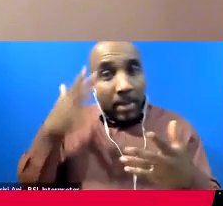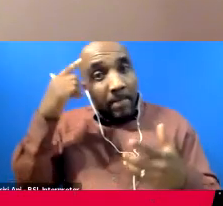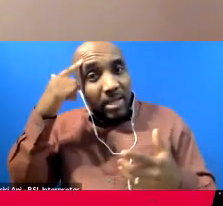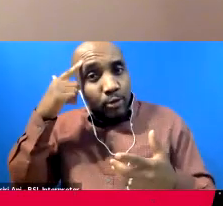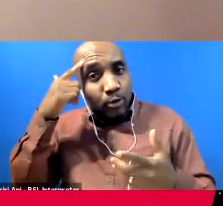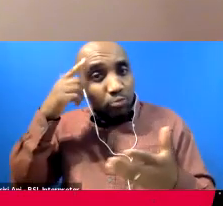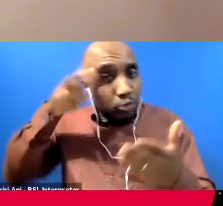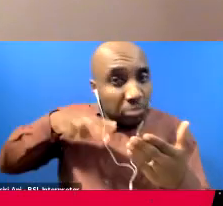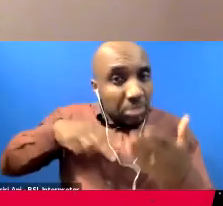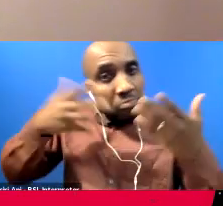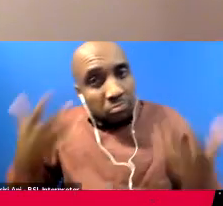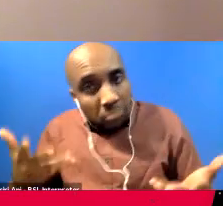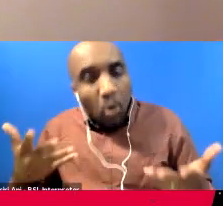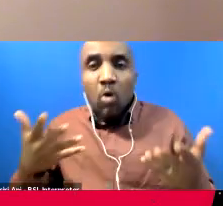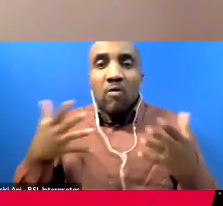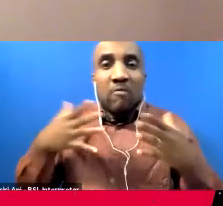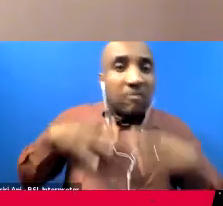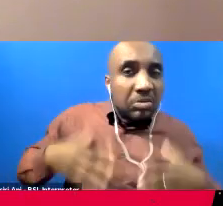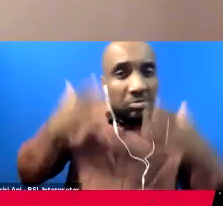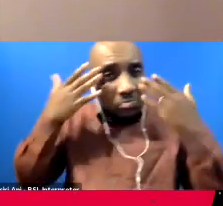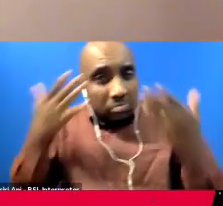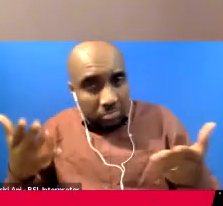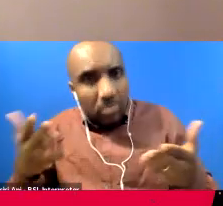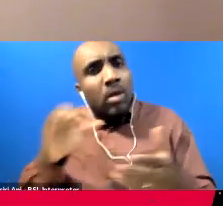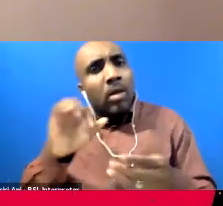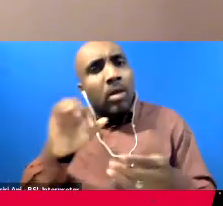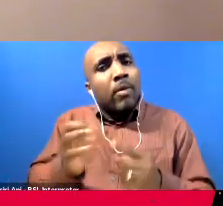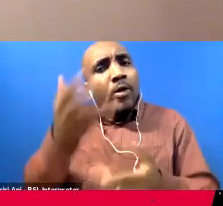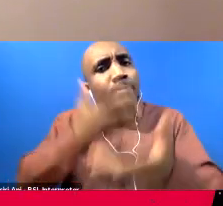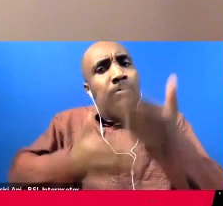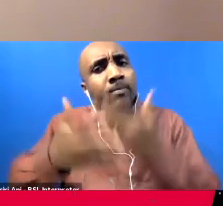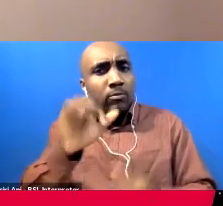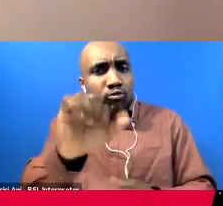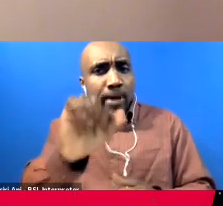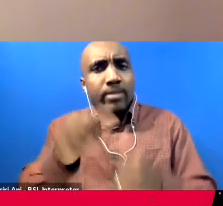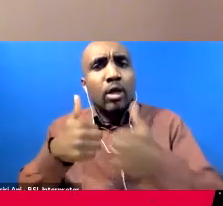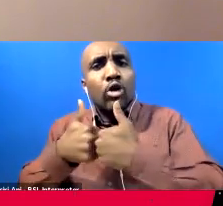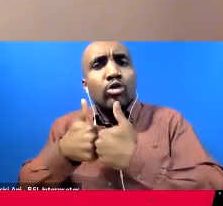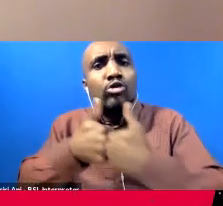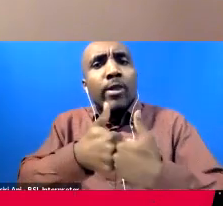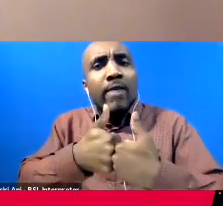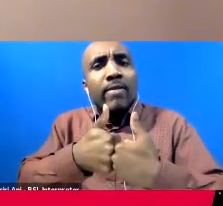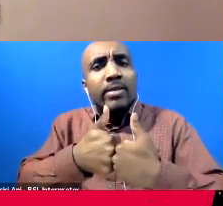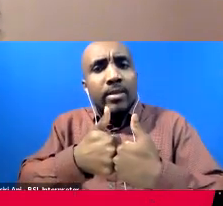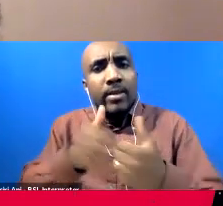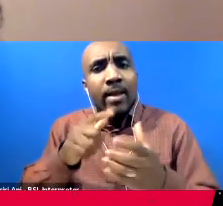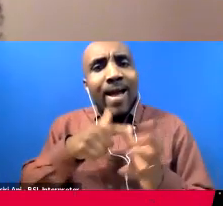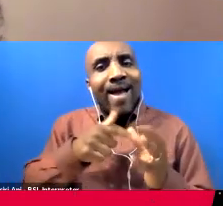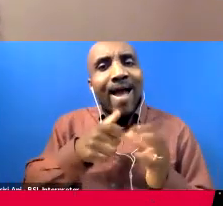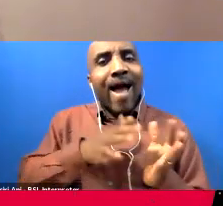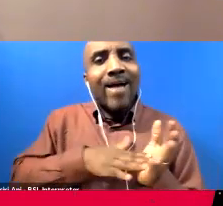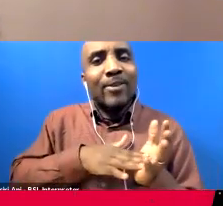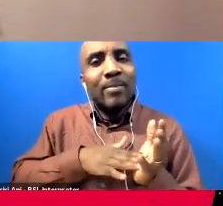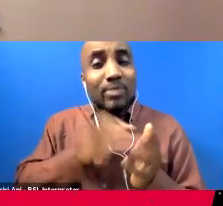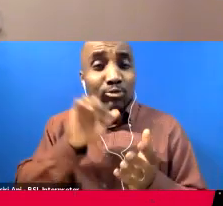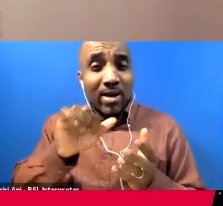otherwise. So I think it's a really good point that you touched on here, that solidarity, you know, as Adam also said, it's not